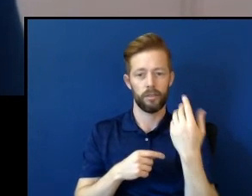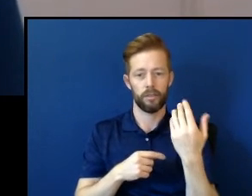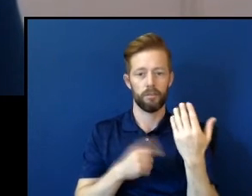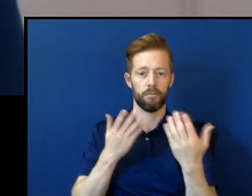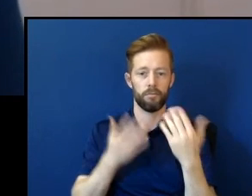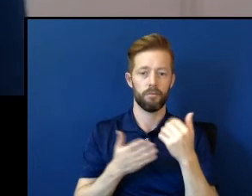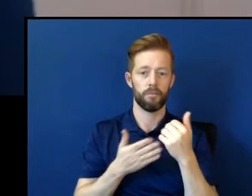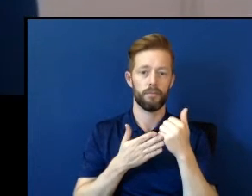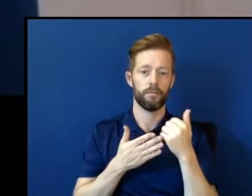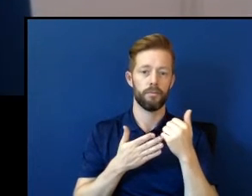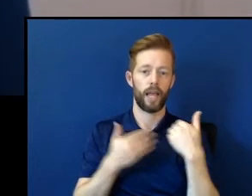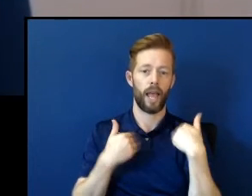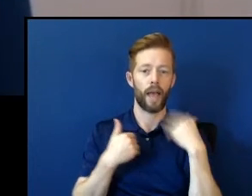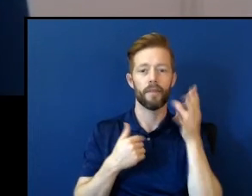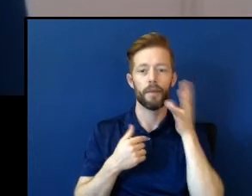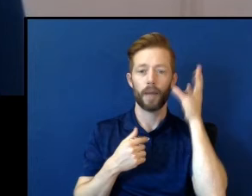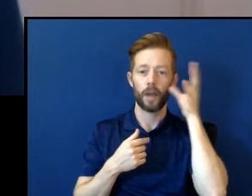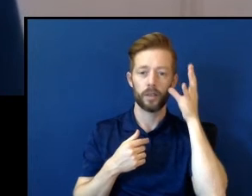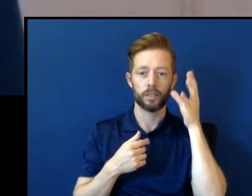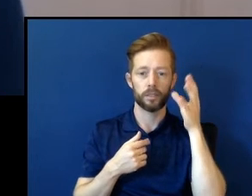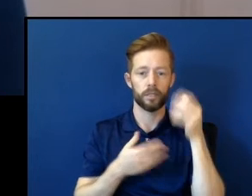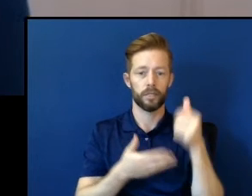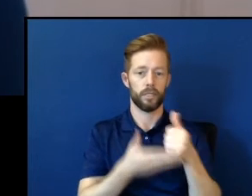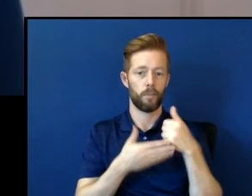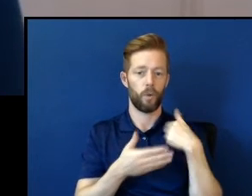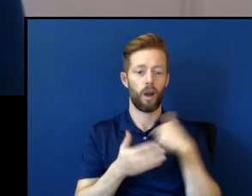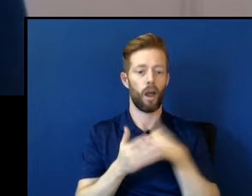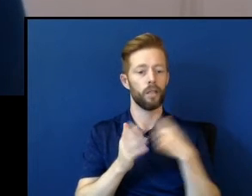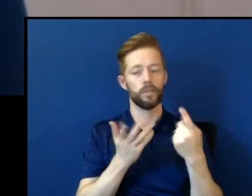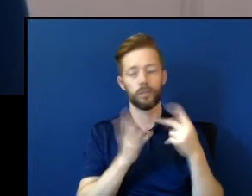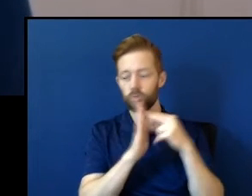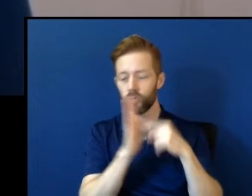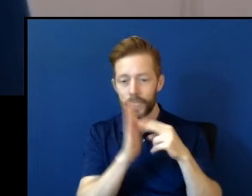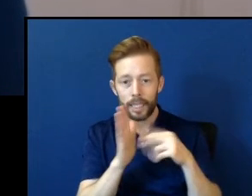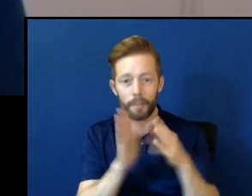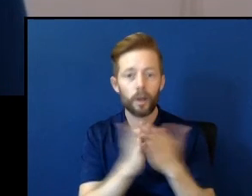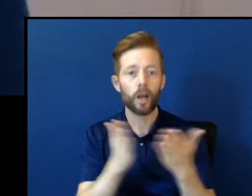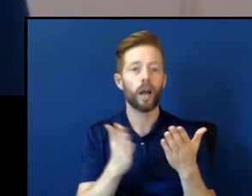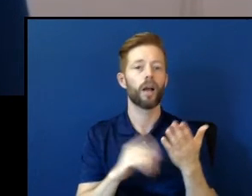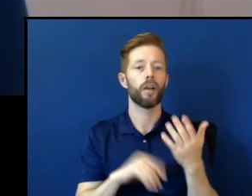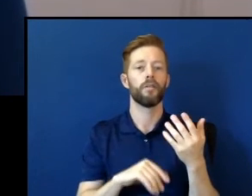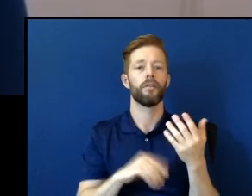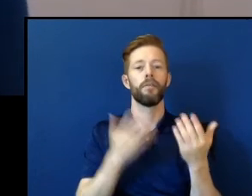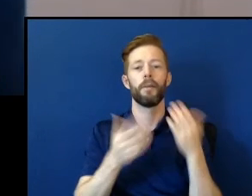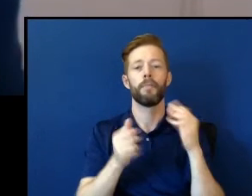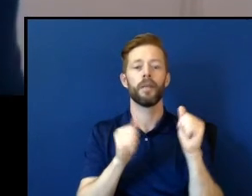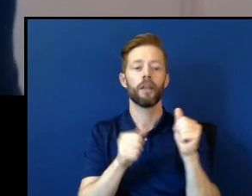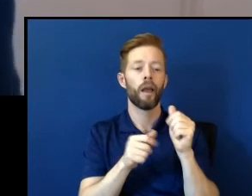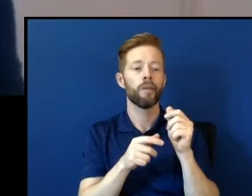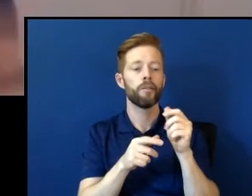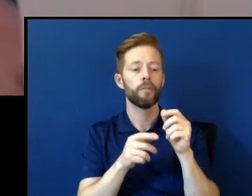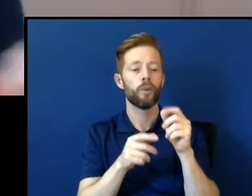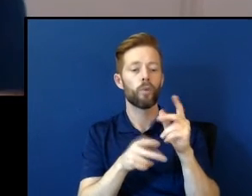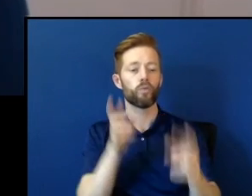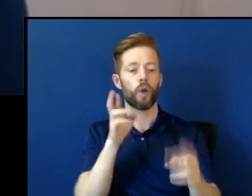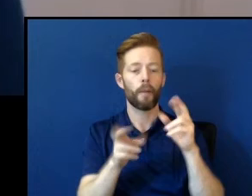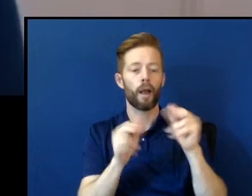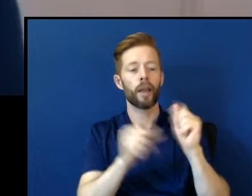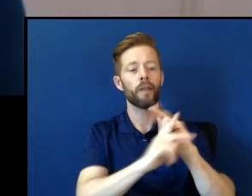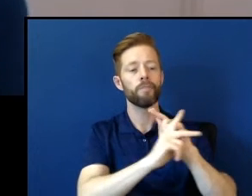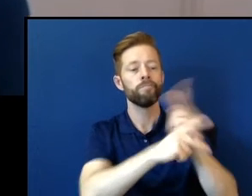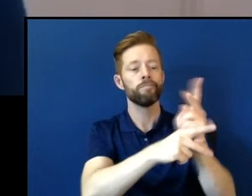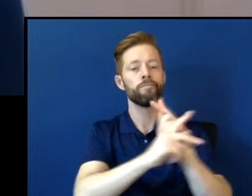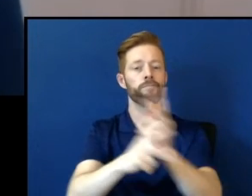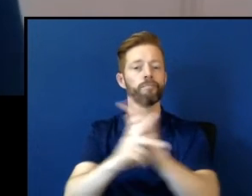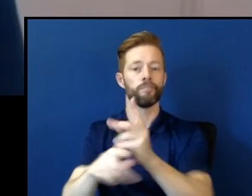and maybe have my parents sort of support us by reading the books, and maybe we can check out the